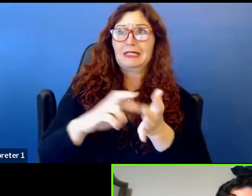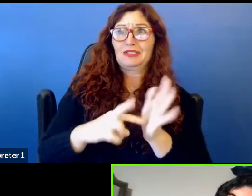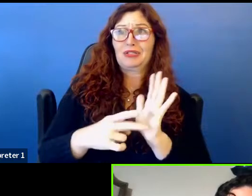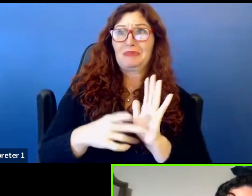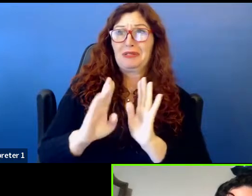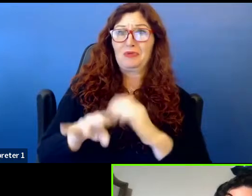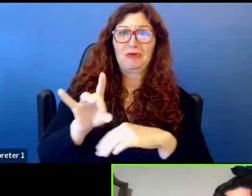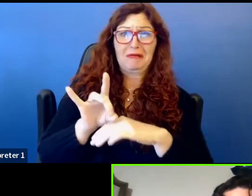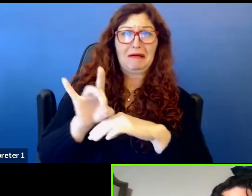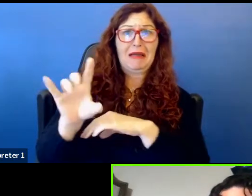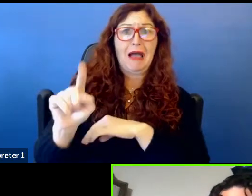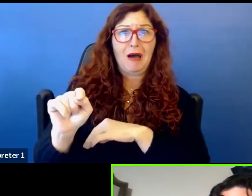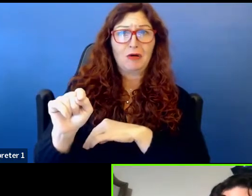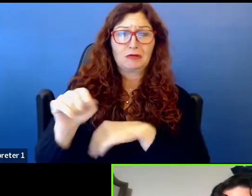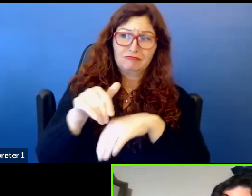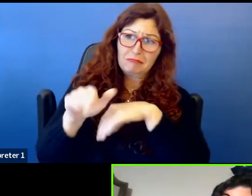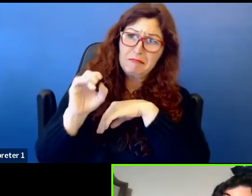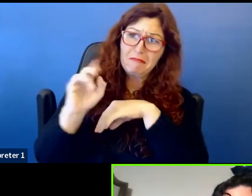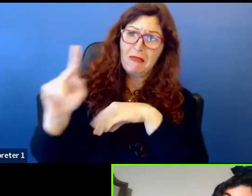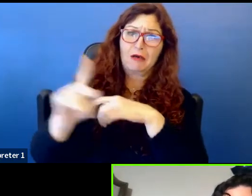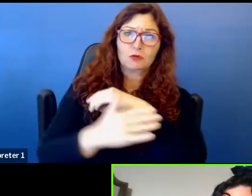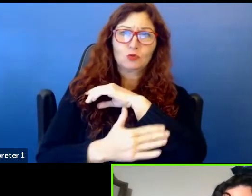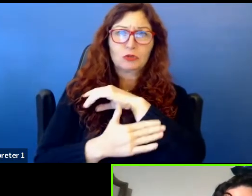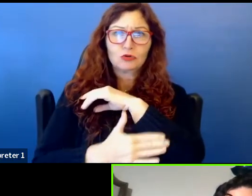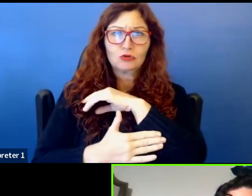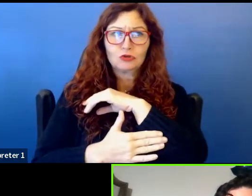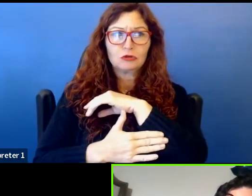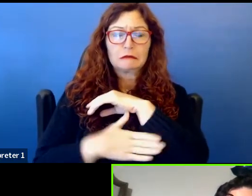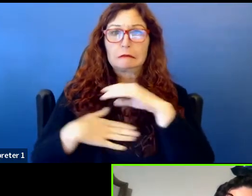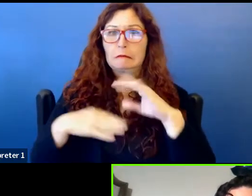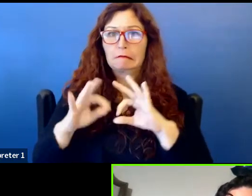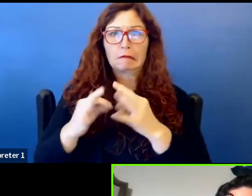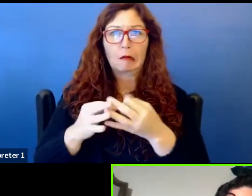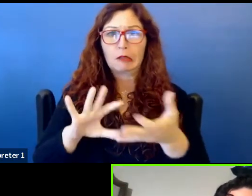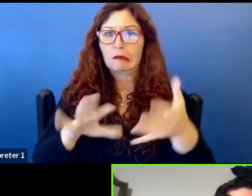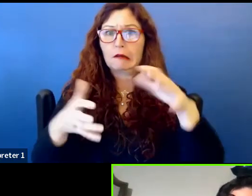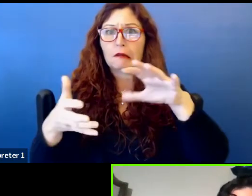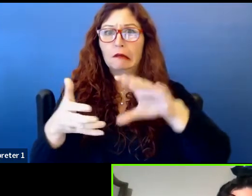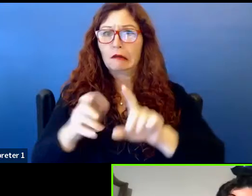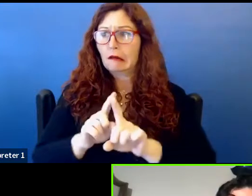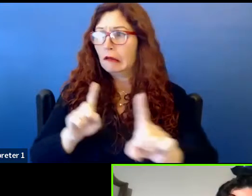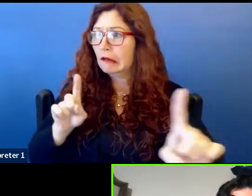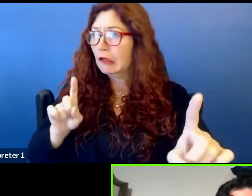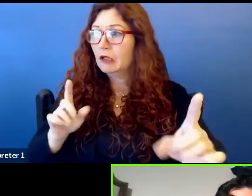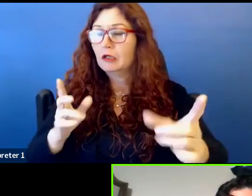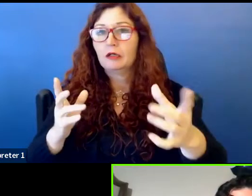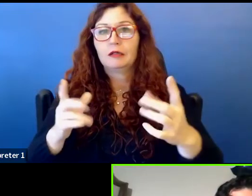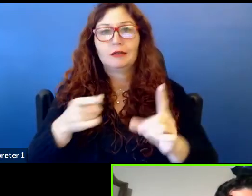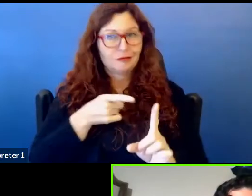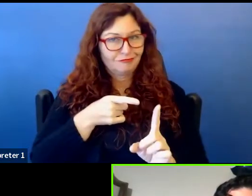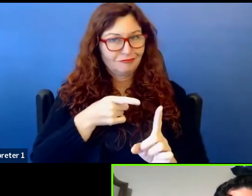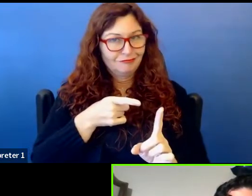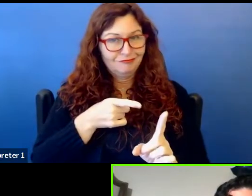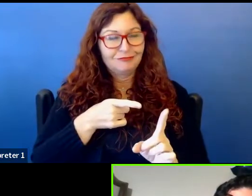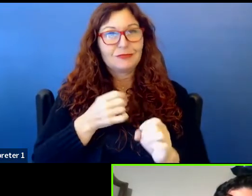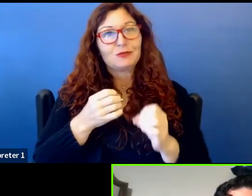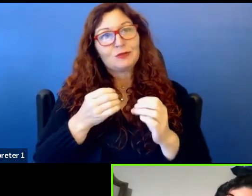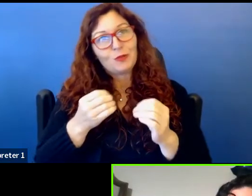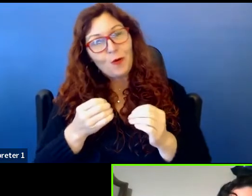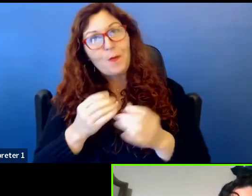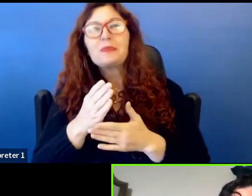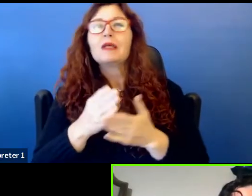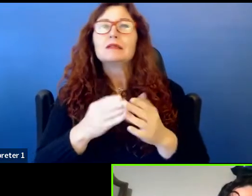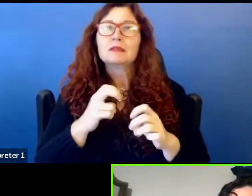deportation for themselves and their family um and so it's a situation where it's the same issues that affect other workers in the construction